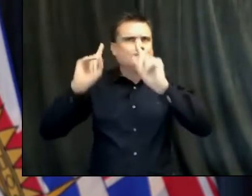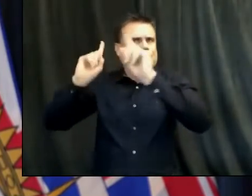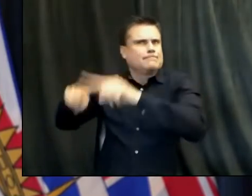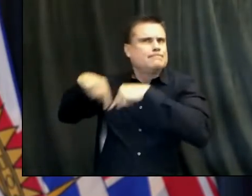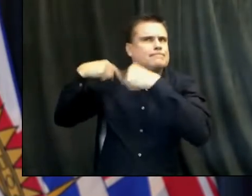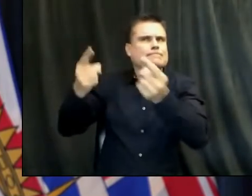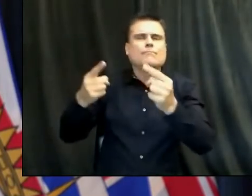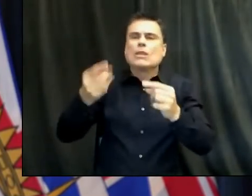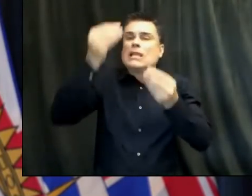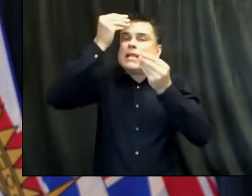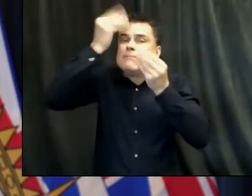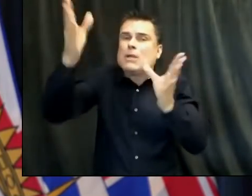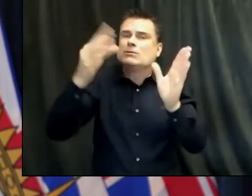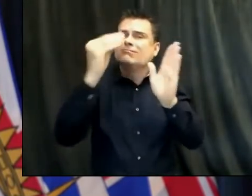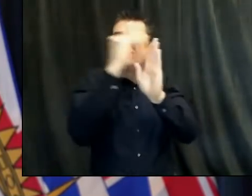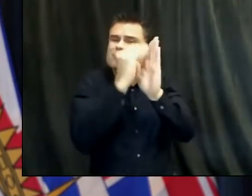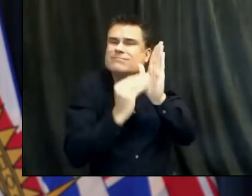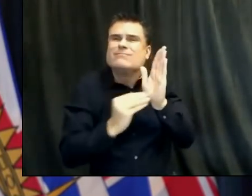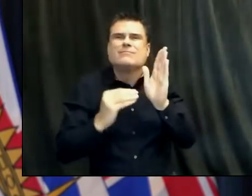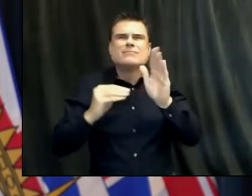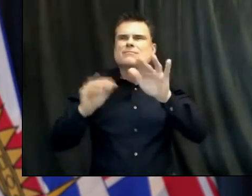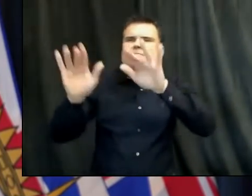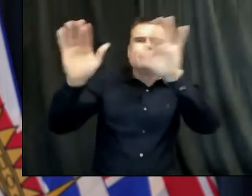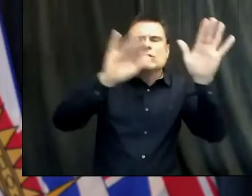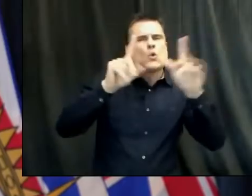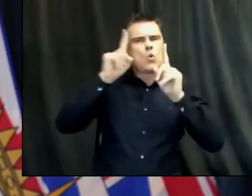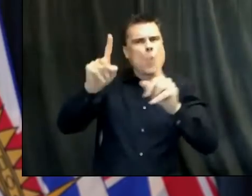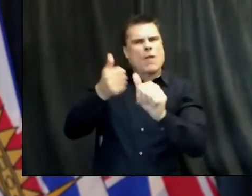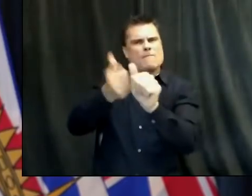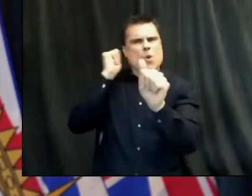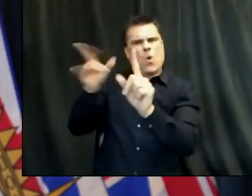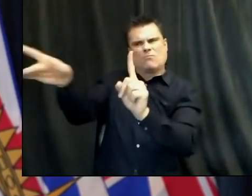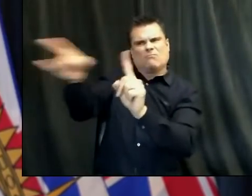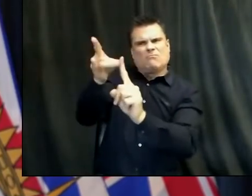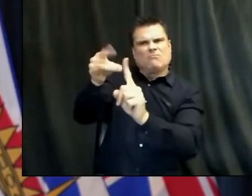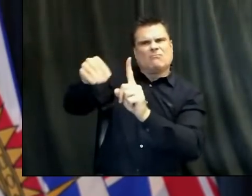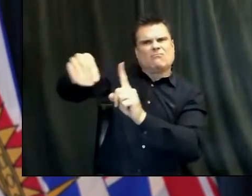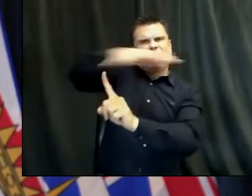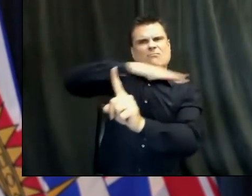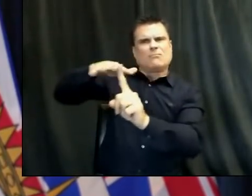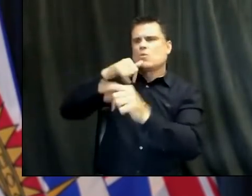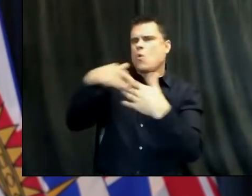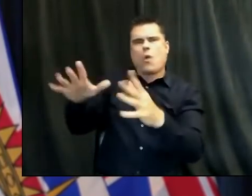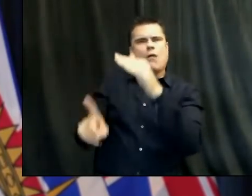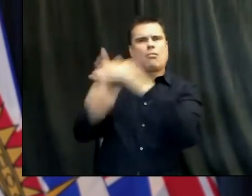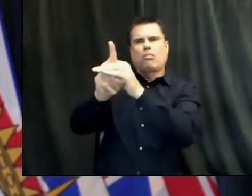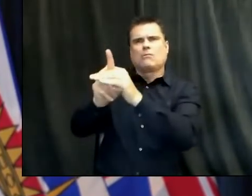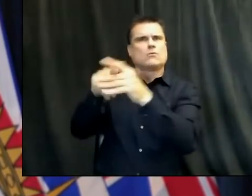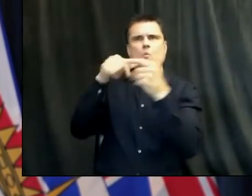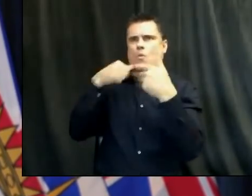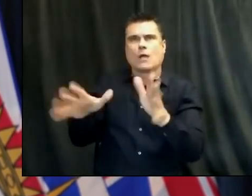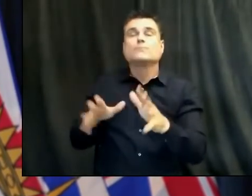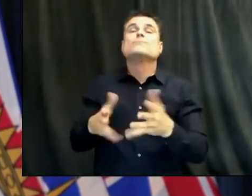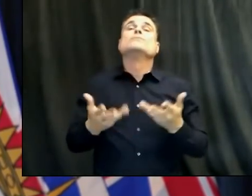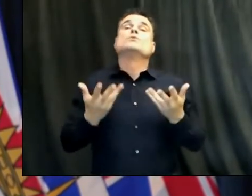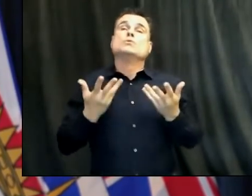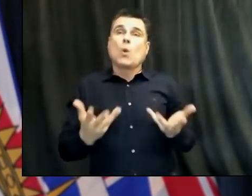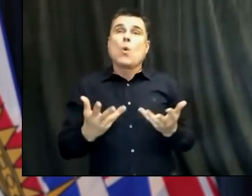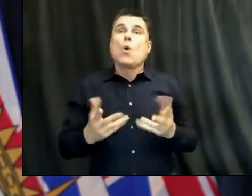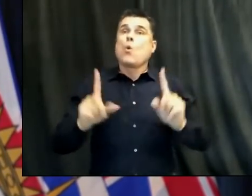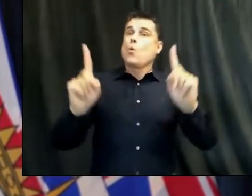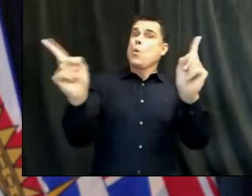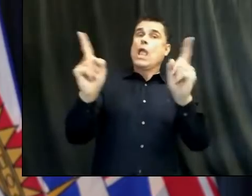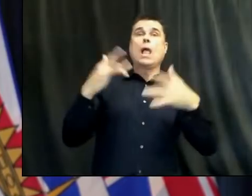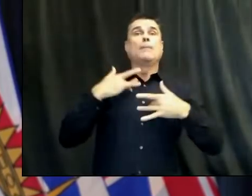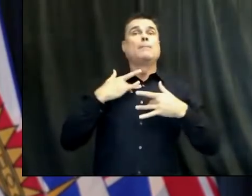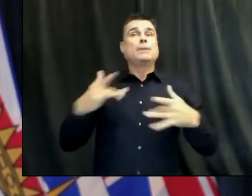the community and in indoor settings and other places. When we look at where transmission is occurring, we look at